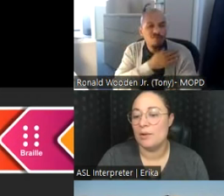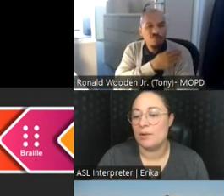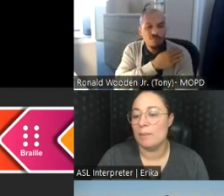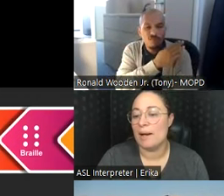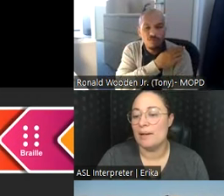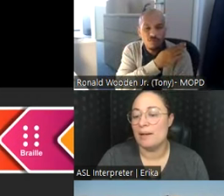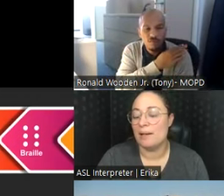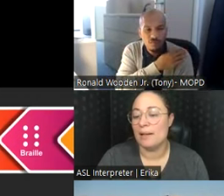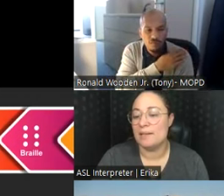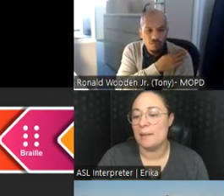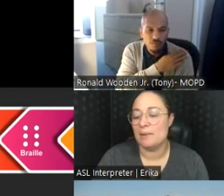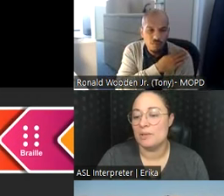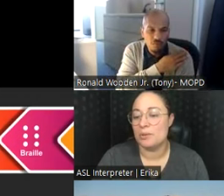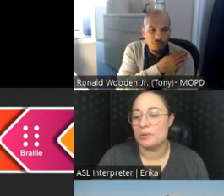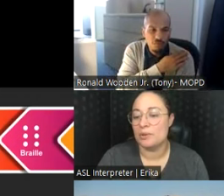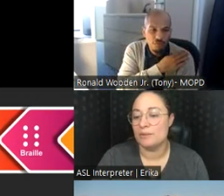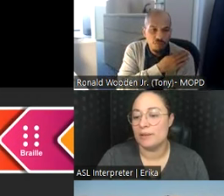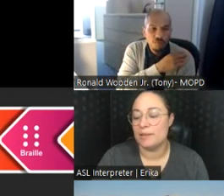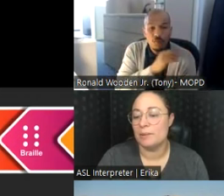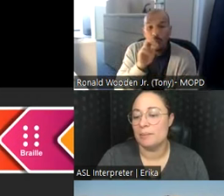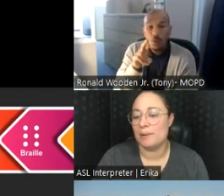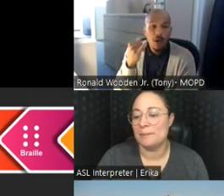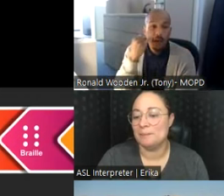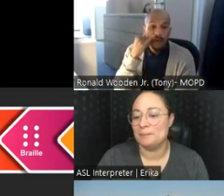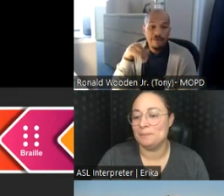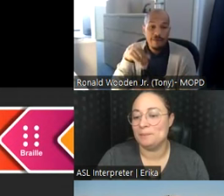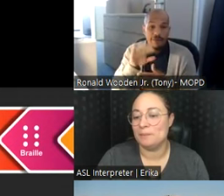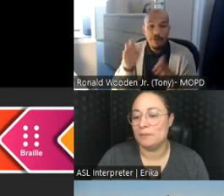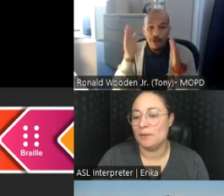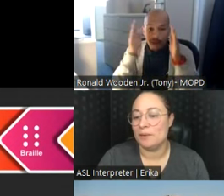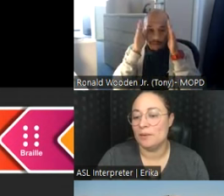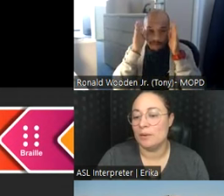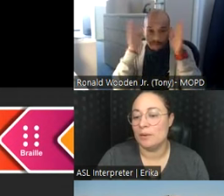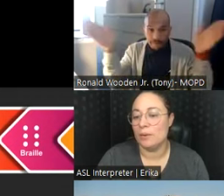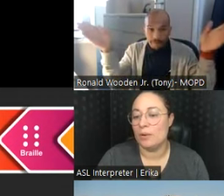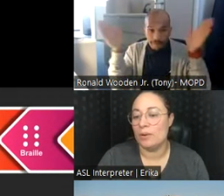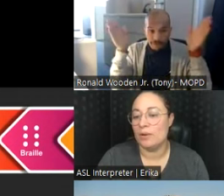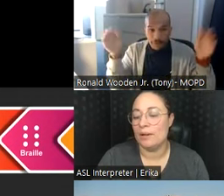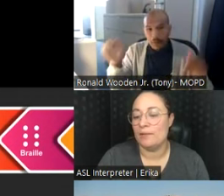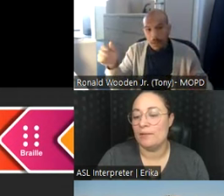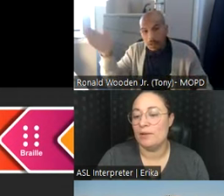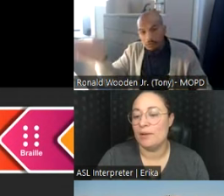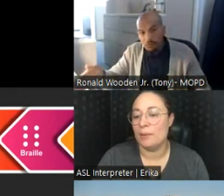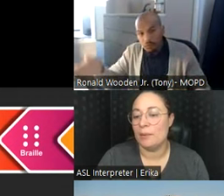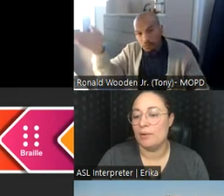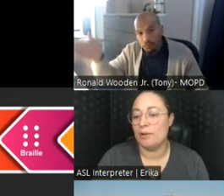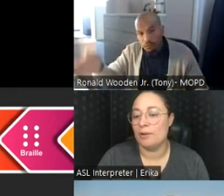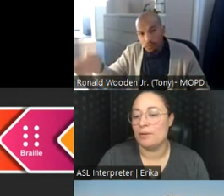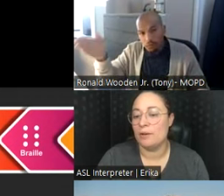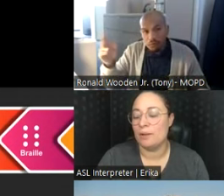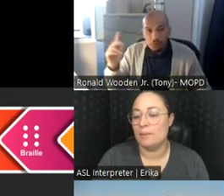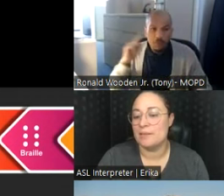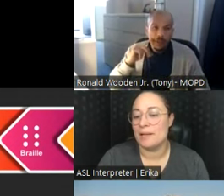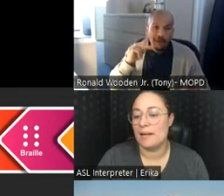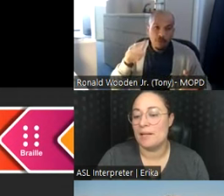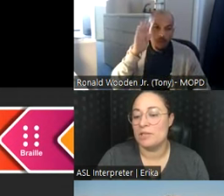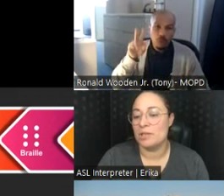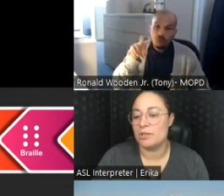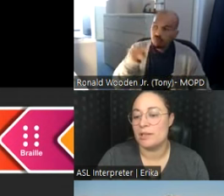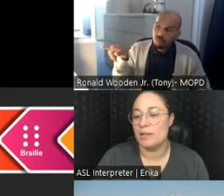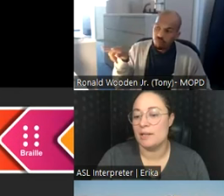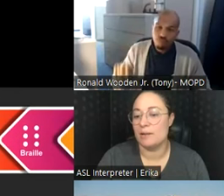If you're nearby, a light tap on the shoulder is appropriate. Or if you're in their peripheral, a slight